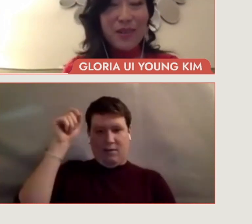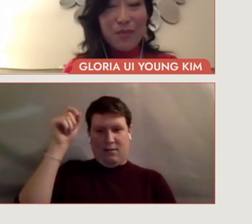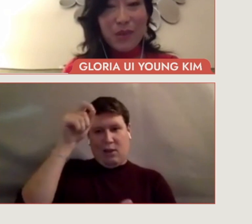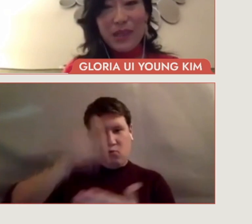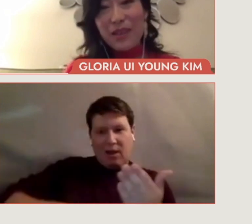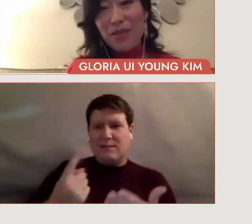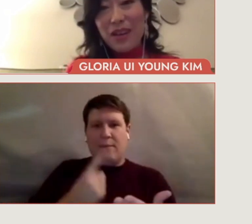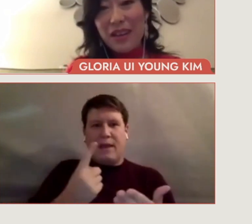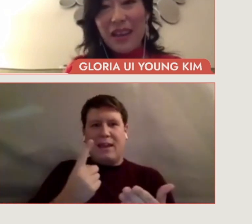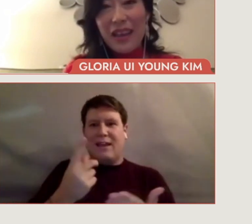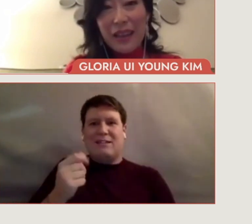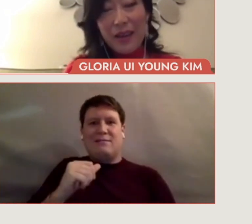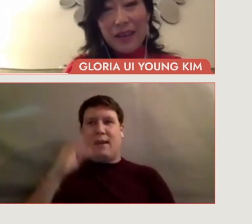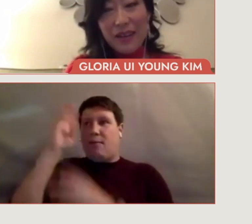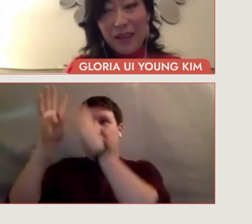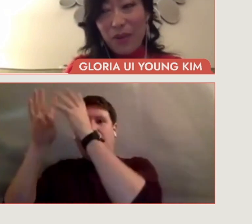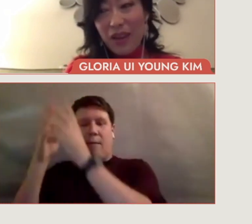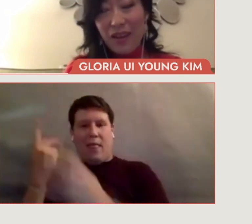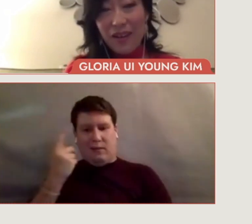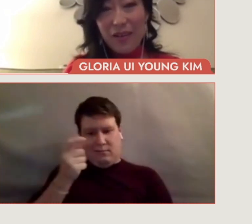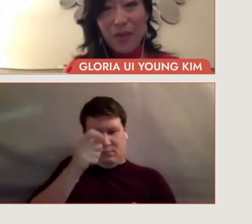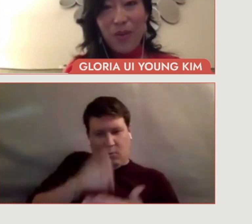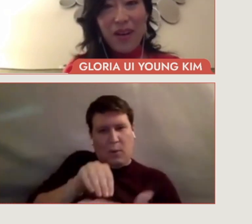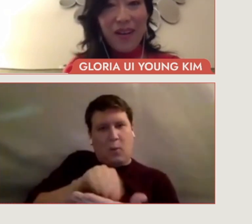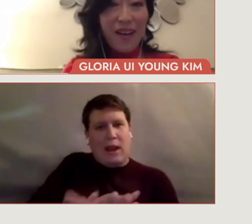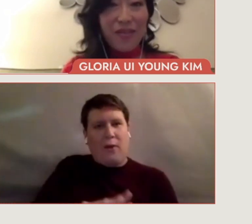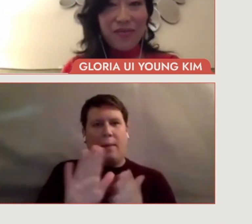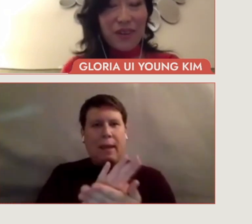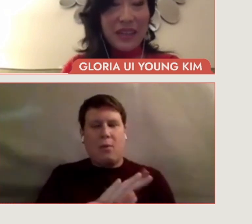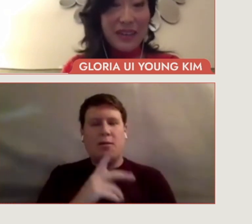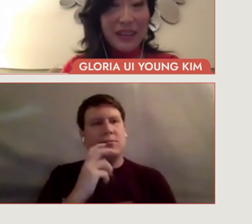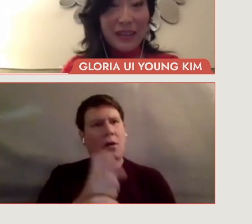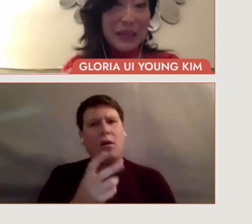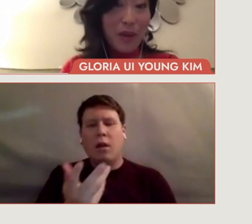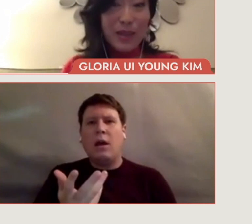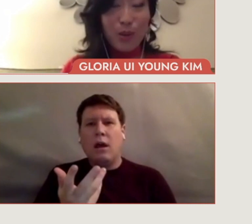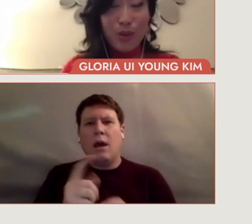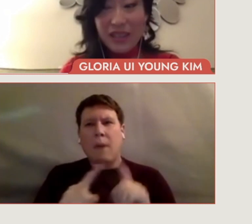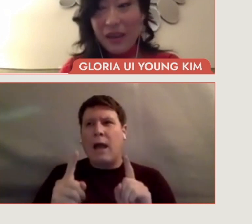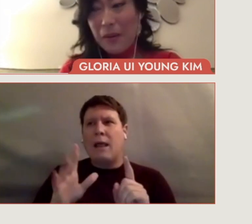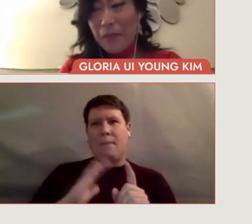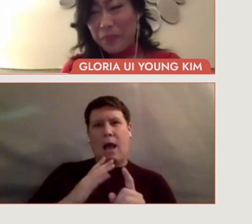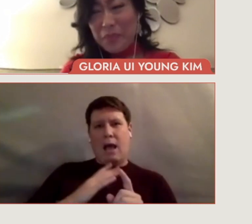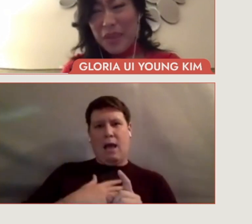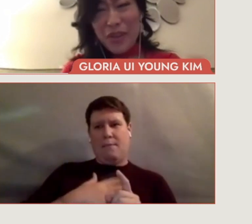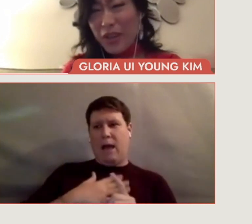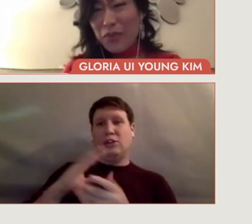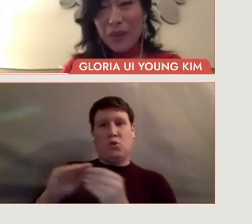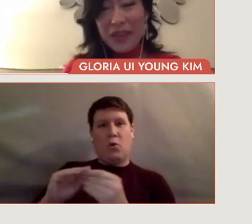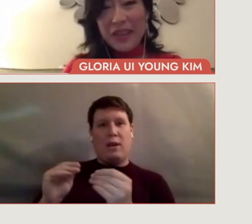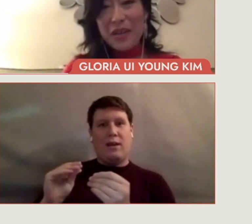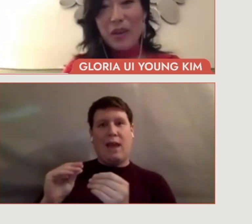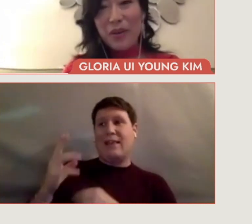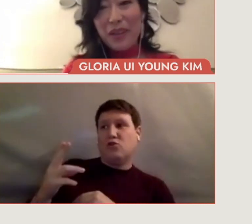you're particularly writing, like, the way, you know, I have written like my stories, like you're not even